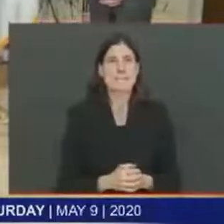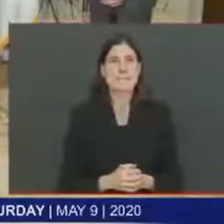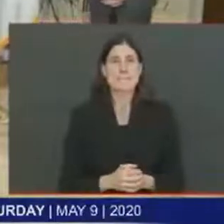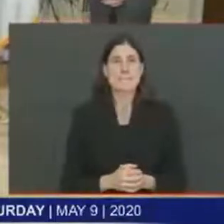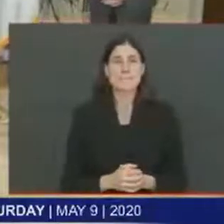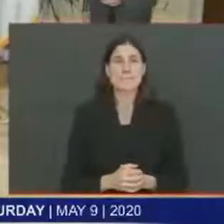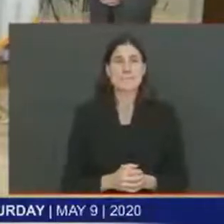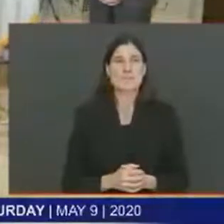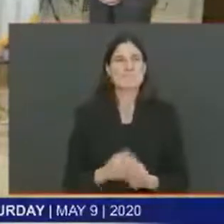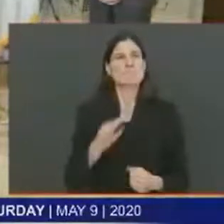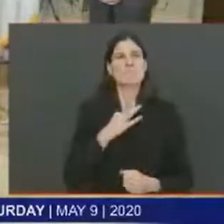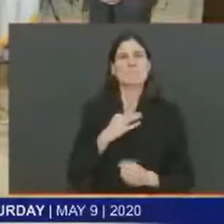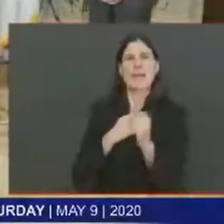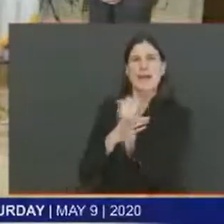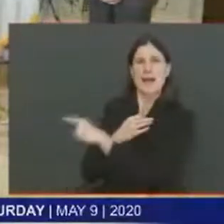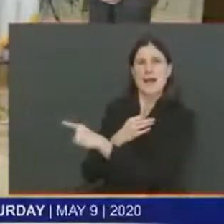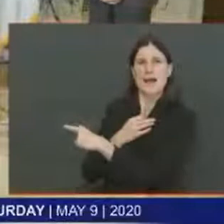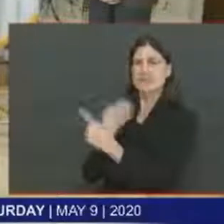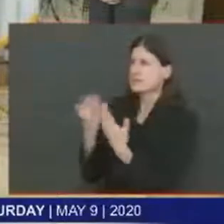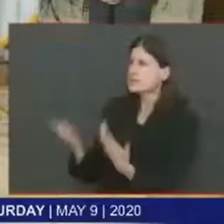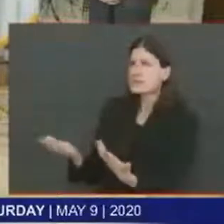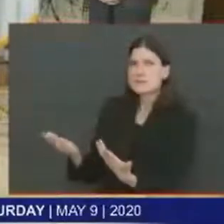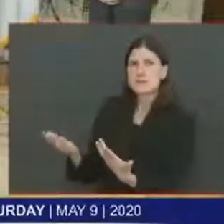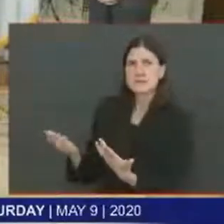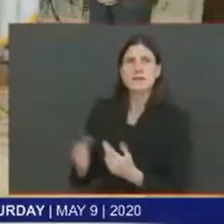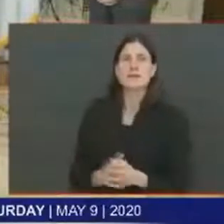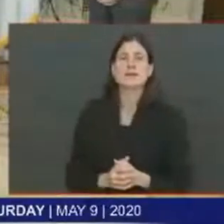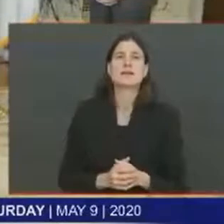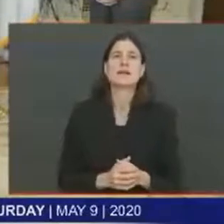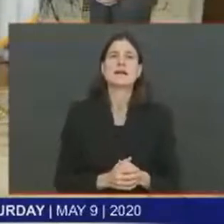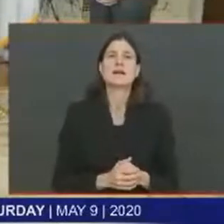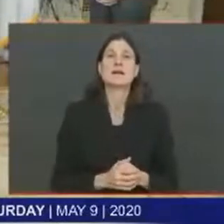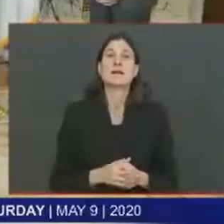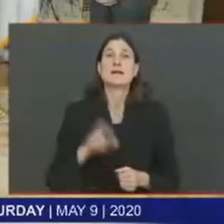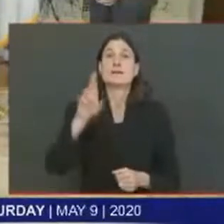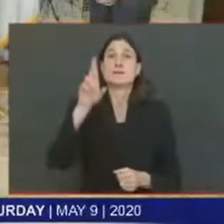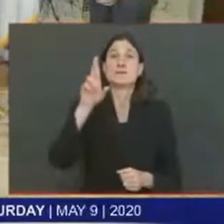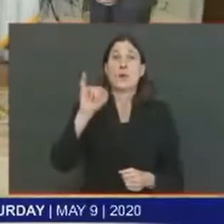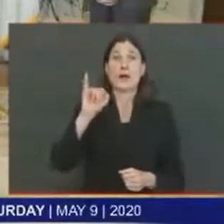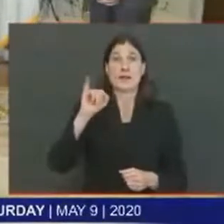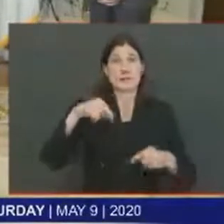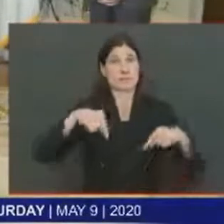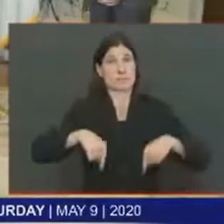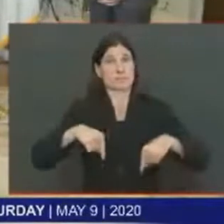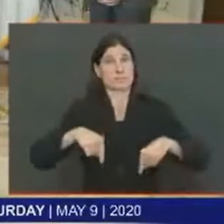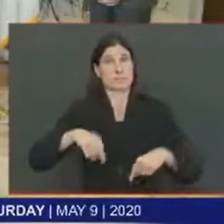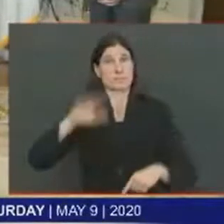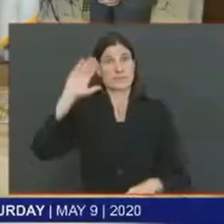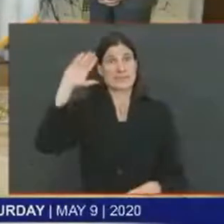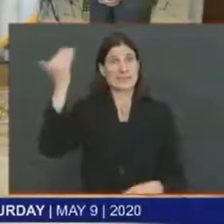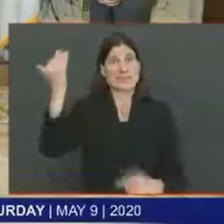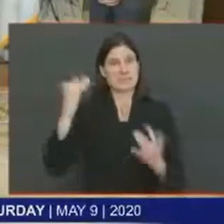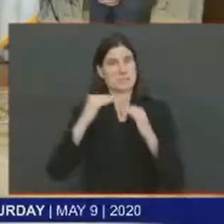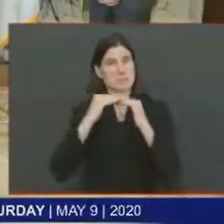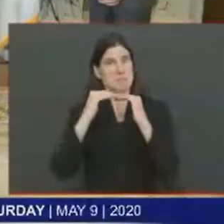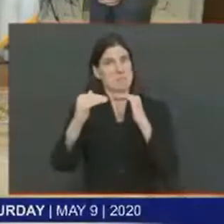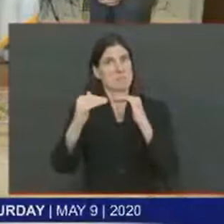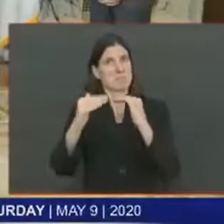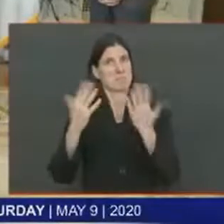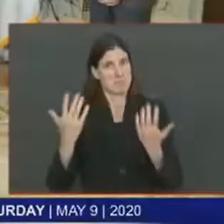from Motif Magazine. He notes that Rhode Island successfully flattened the curve to a plateau where hospitalizations